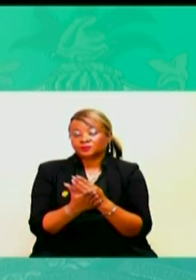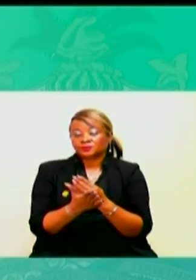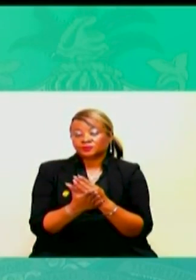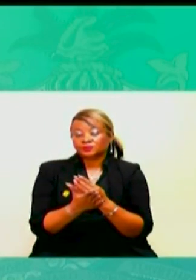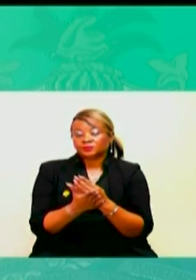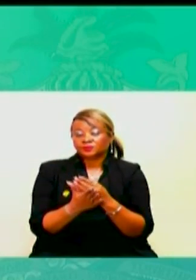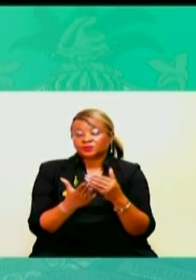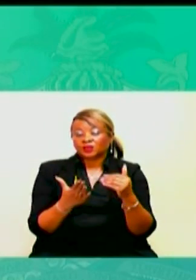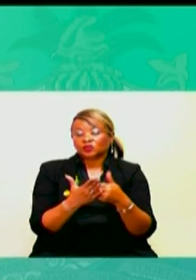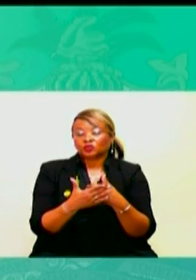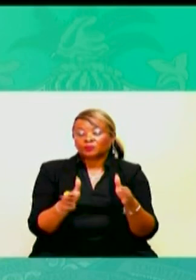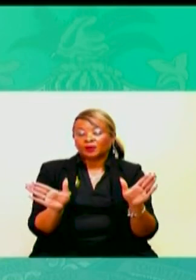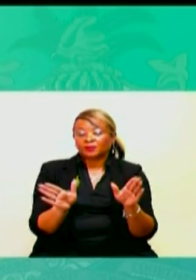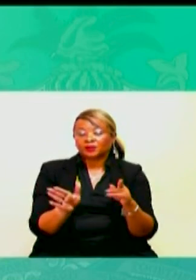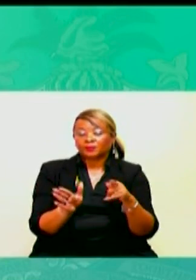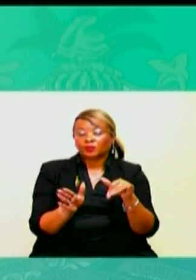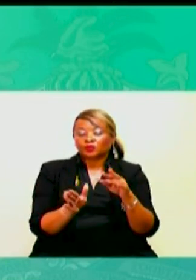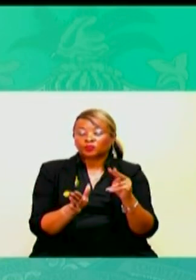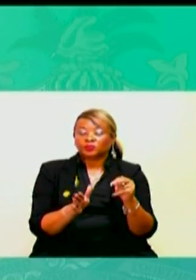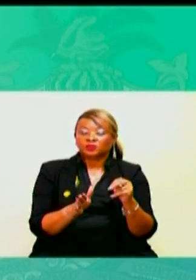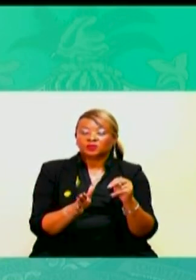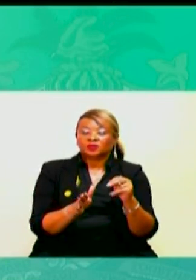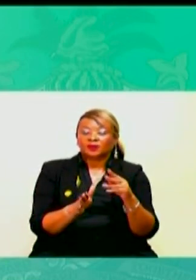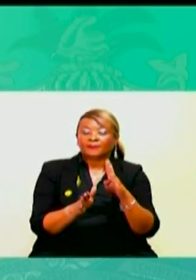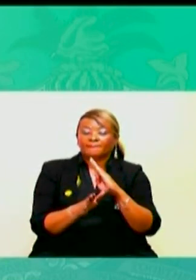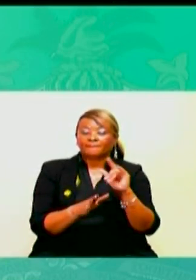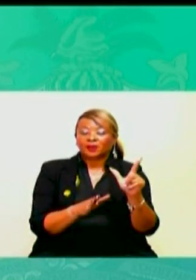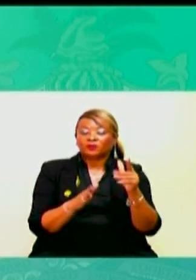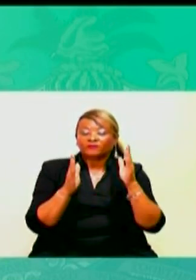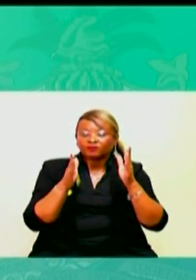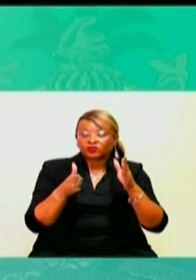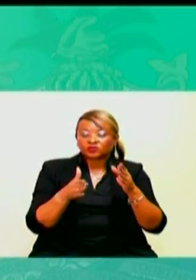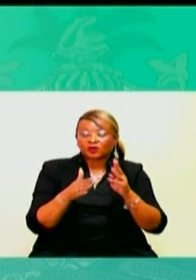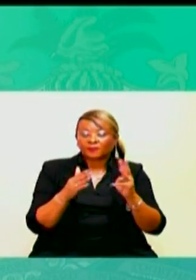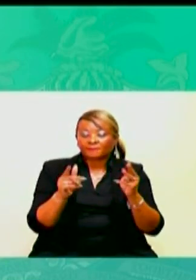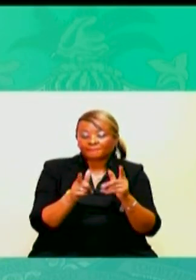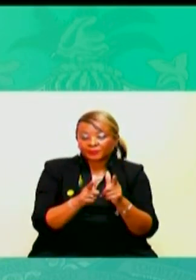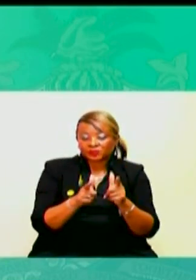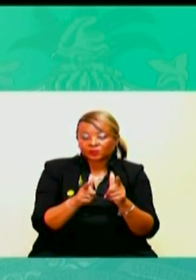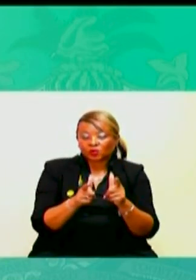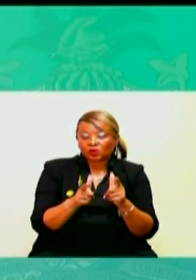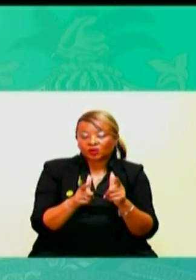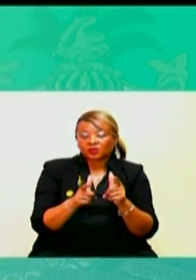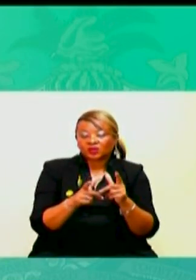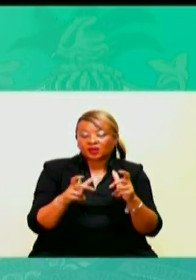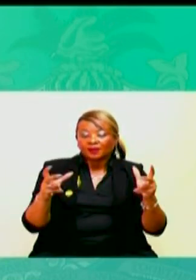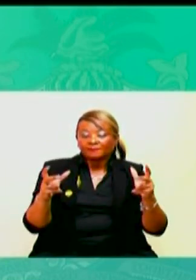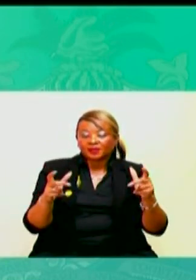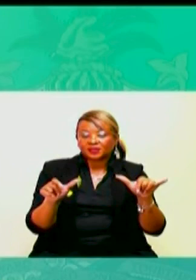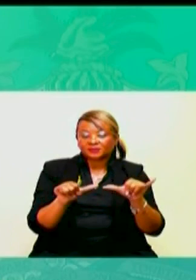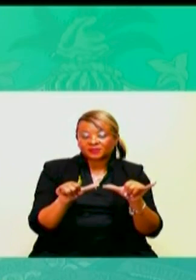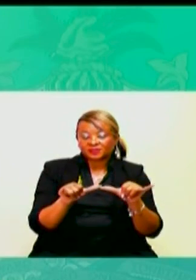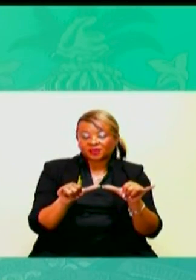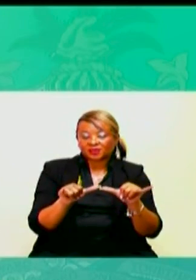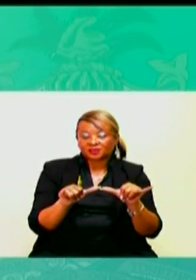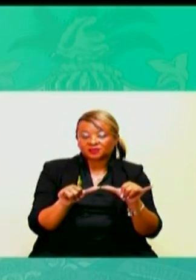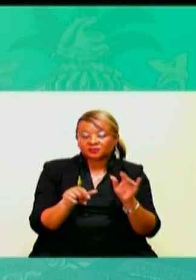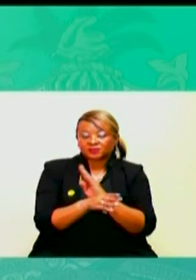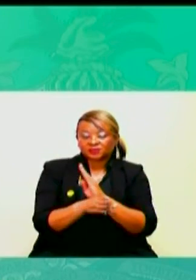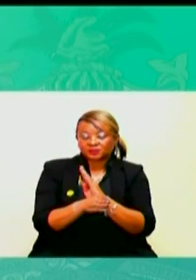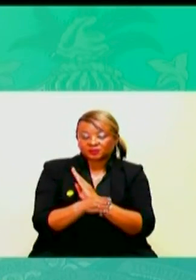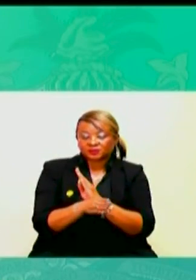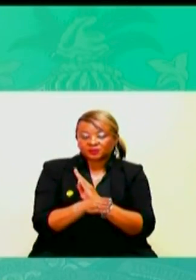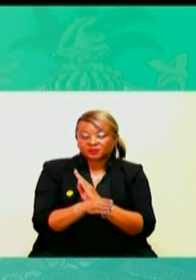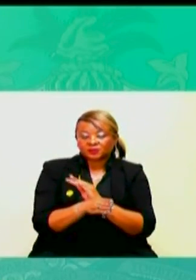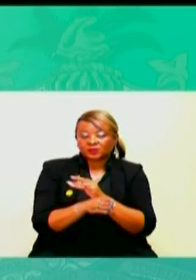a new public procurement bill was focused on micro, small, and medium-sized enterprises,